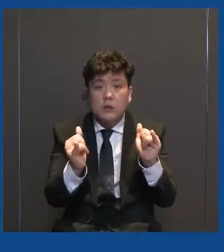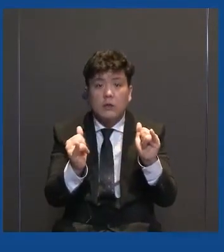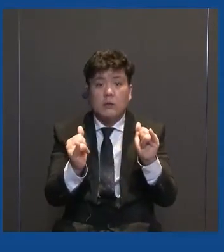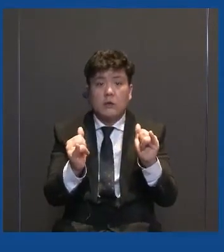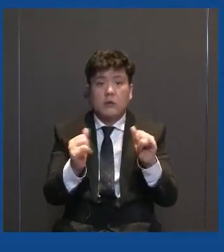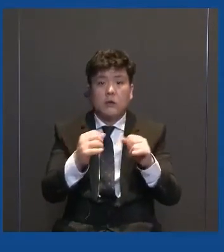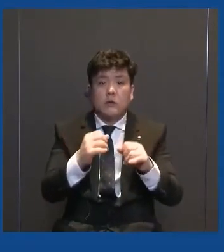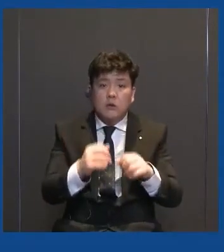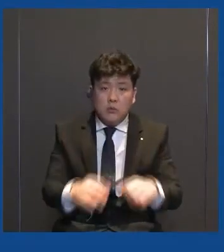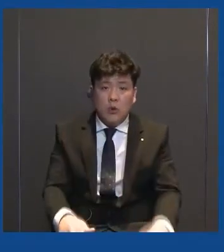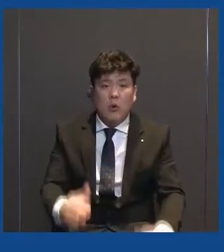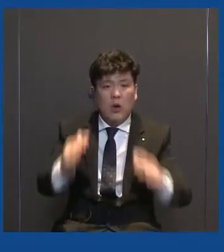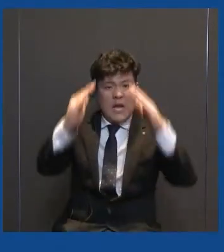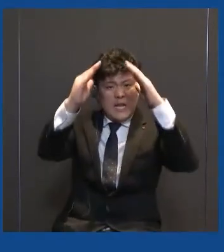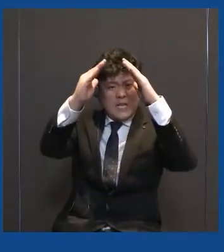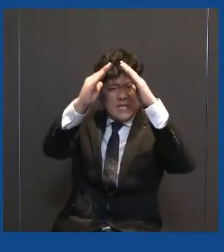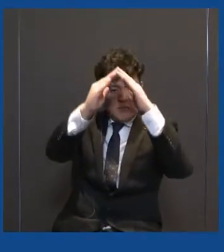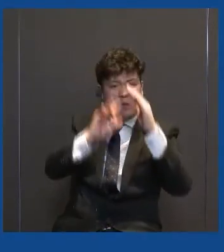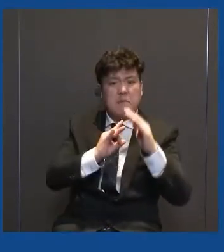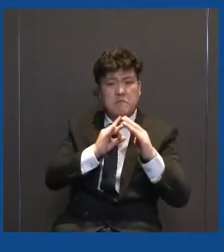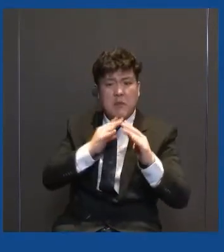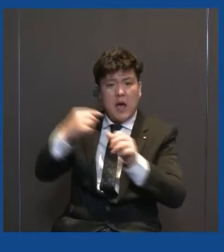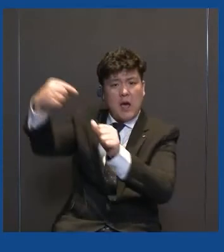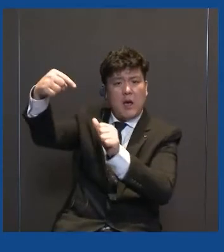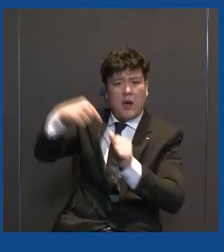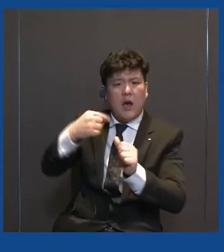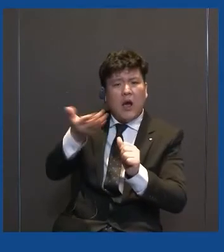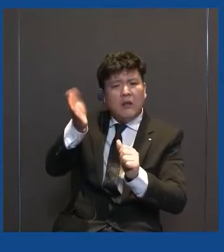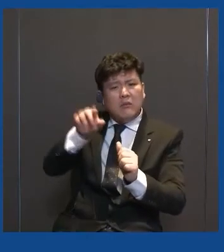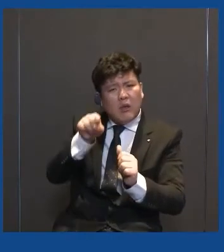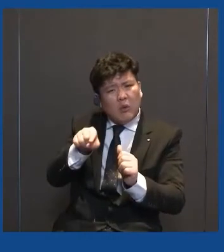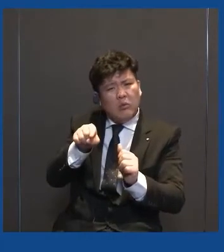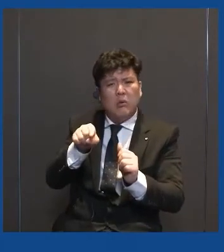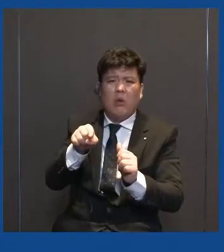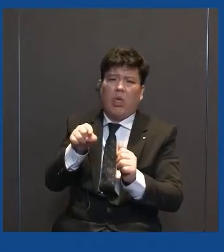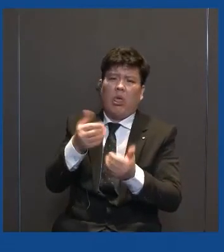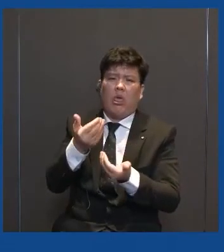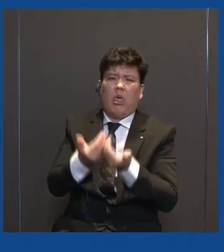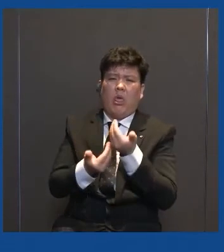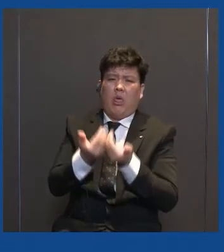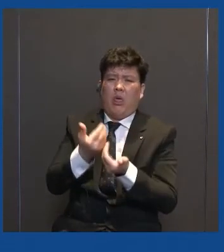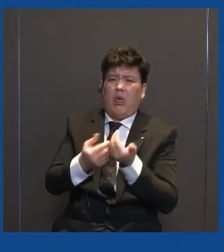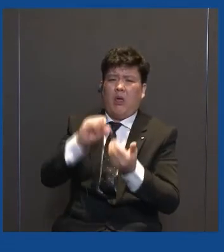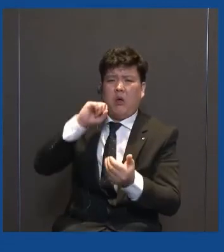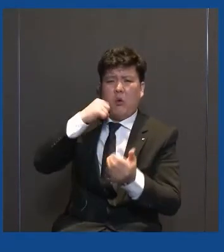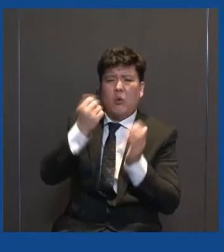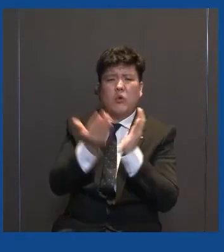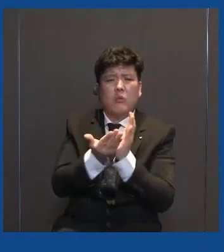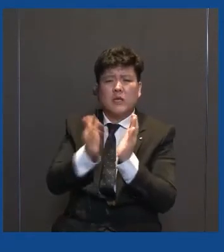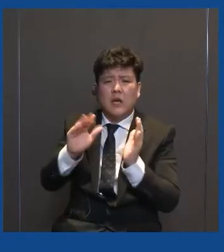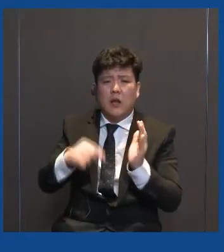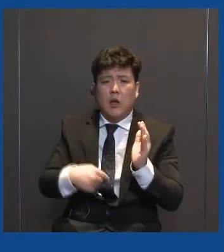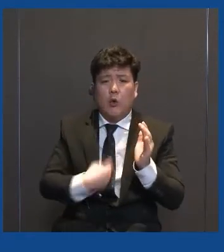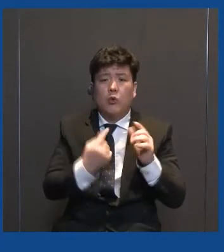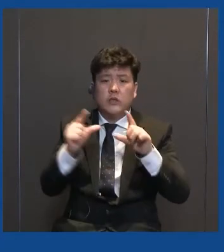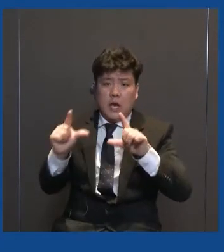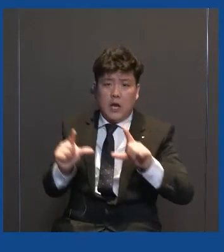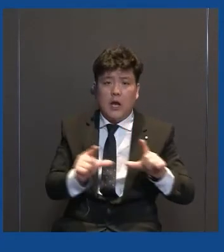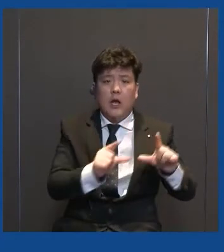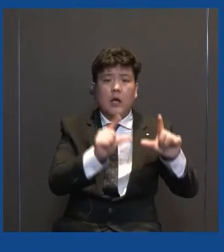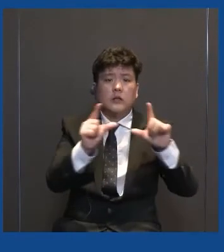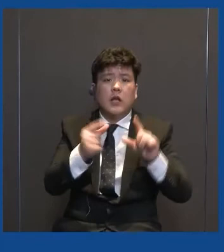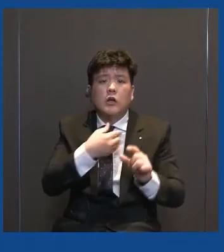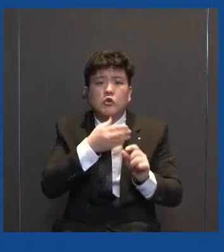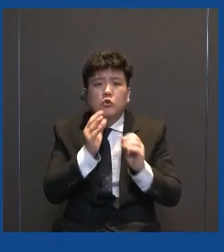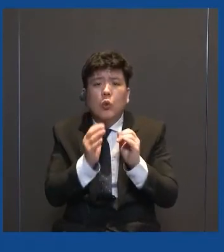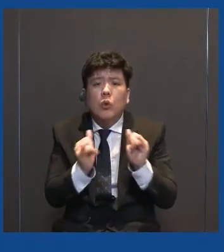then it makes us more anxious about going to hospitals, and they tell us that the older persons should stay at home.